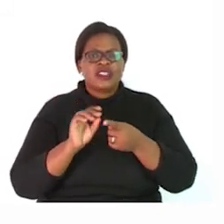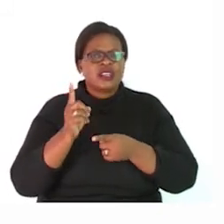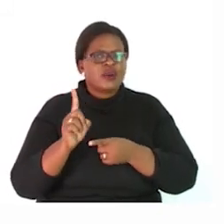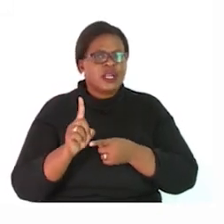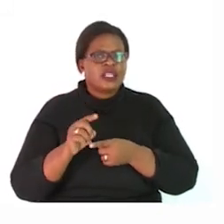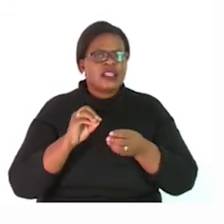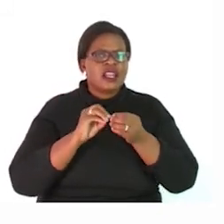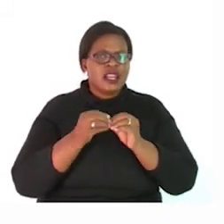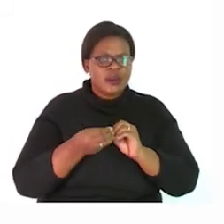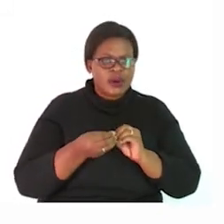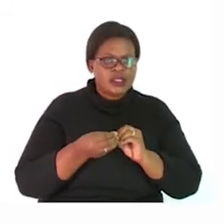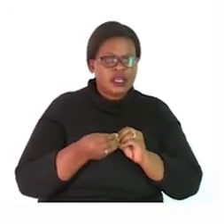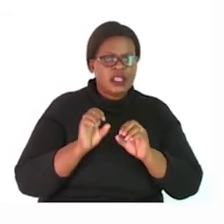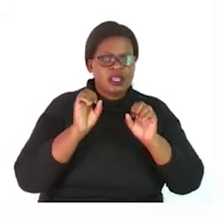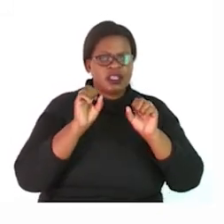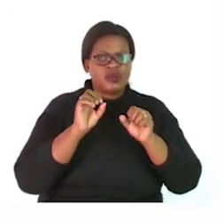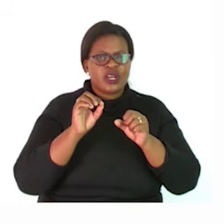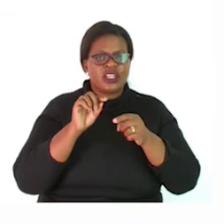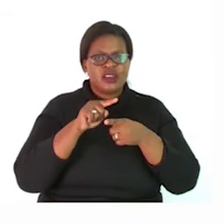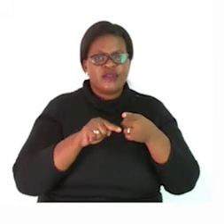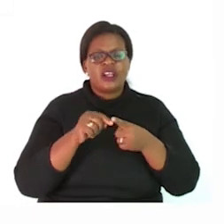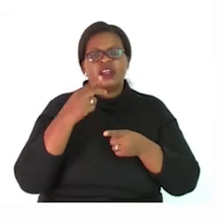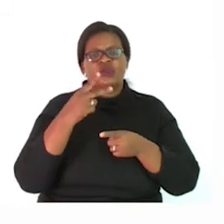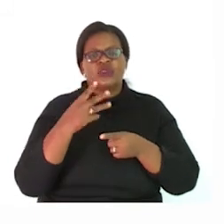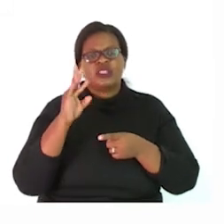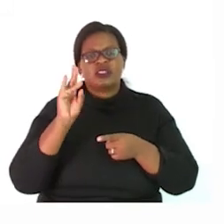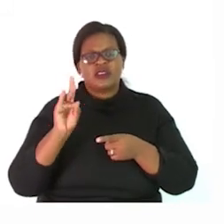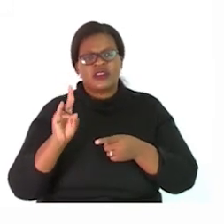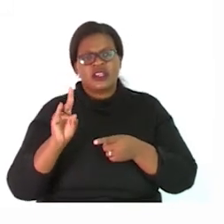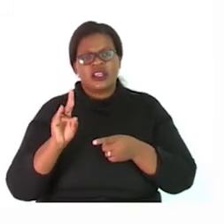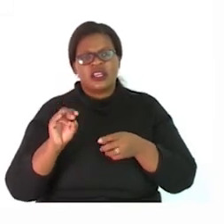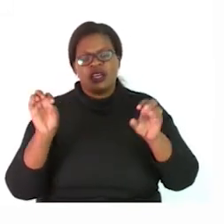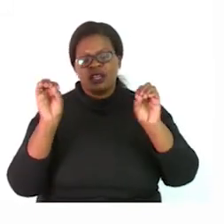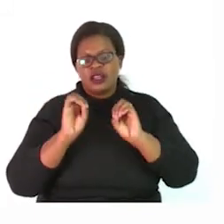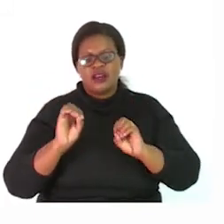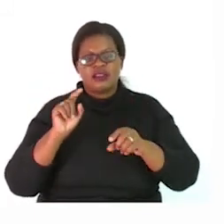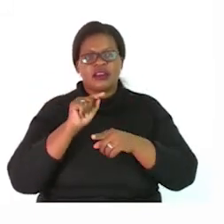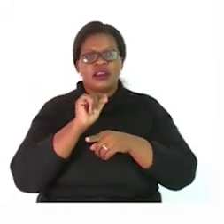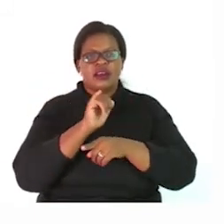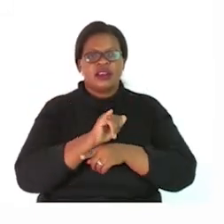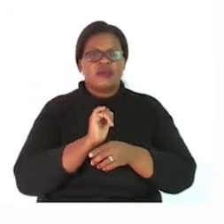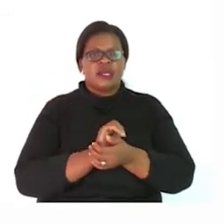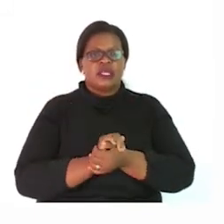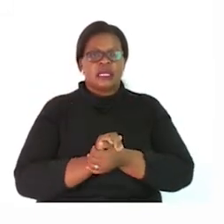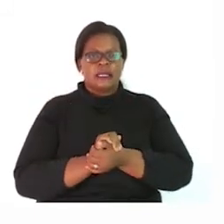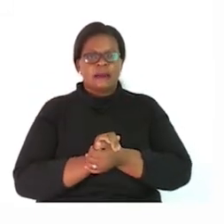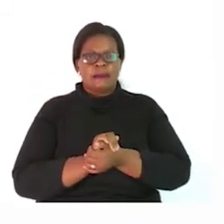The numbers that you can divide into 27 without leaving a